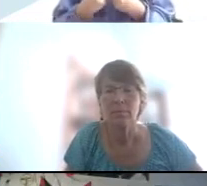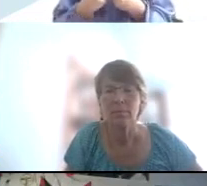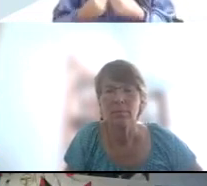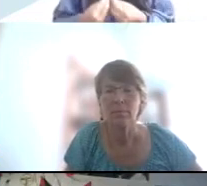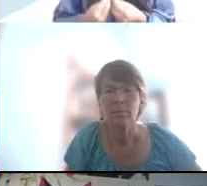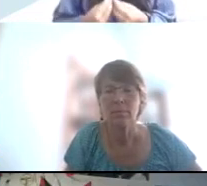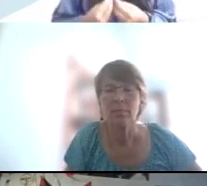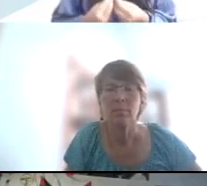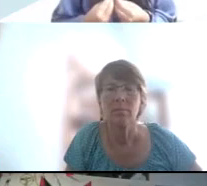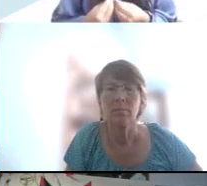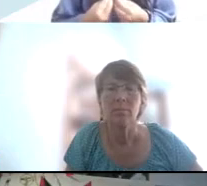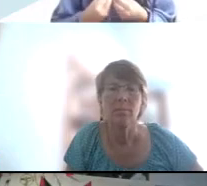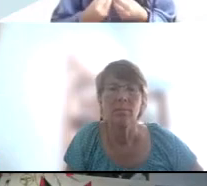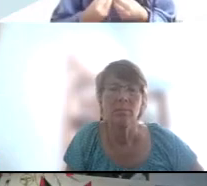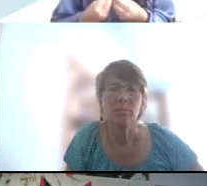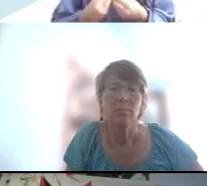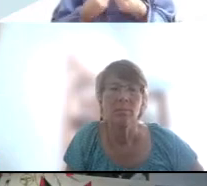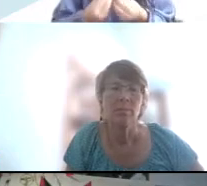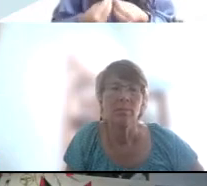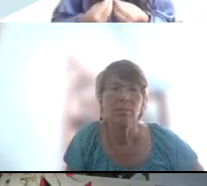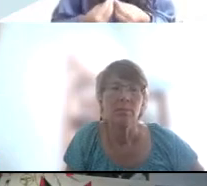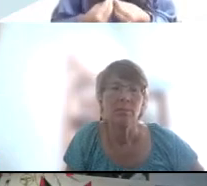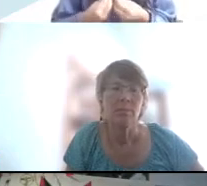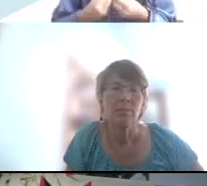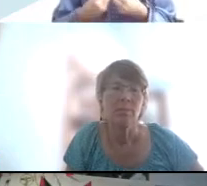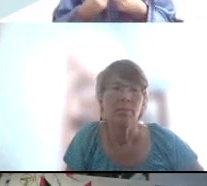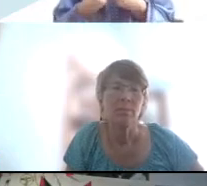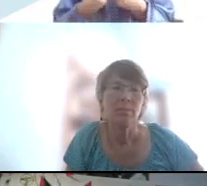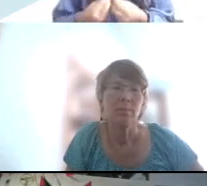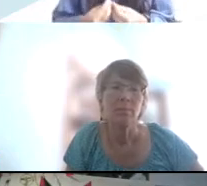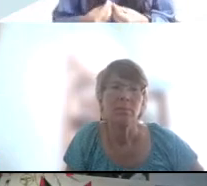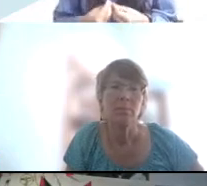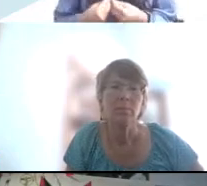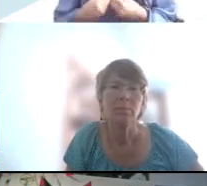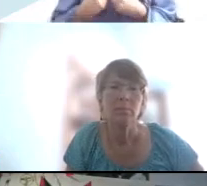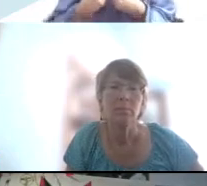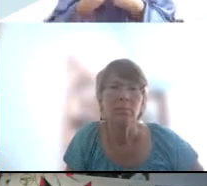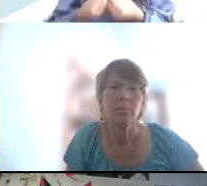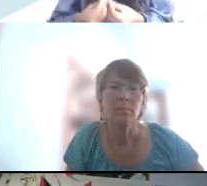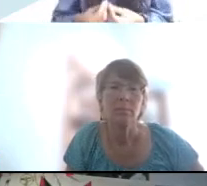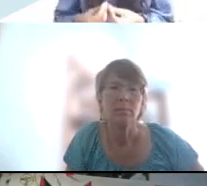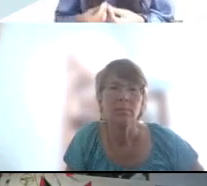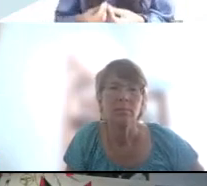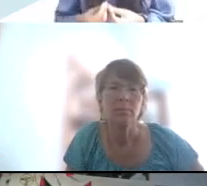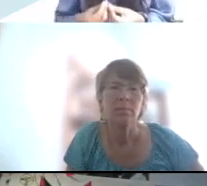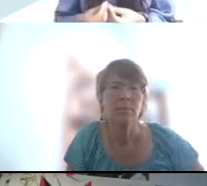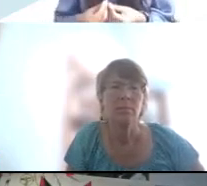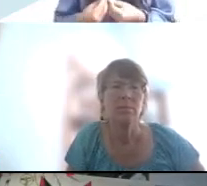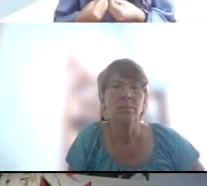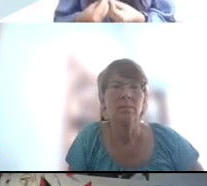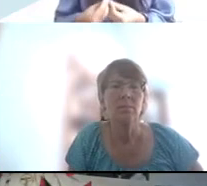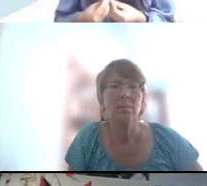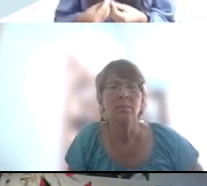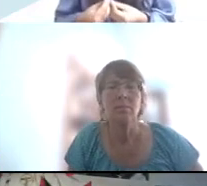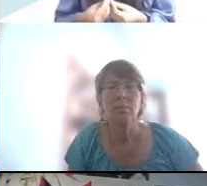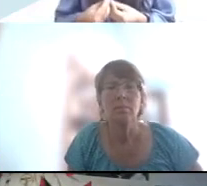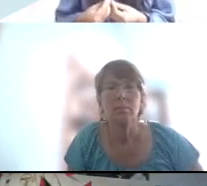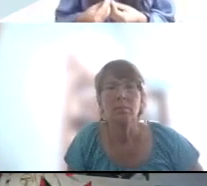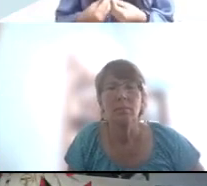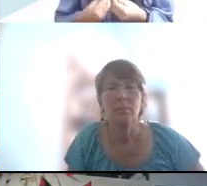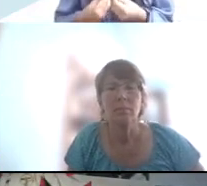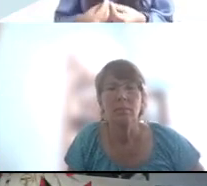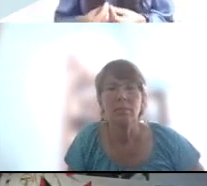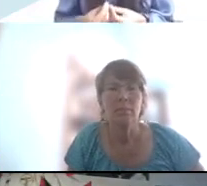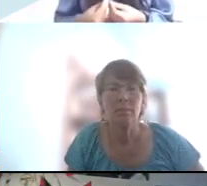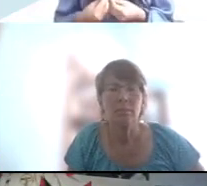do to action true reconciliation as a physician, as a parent, as part of this organization, an organization